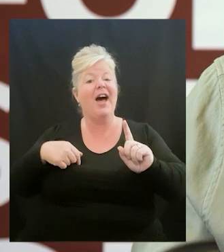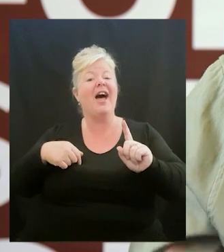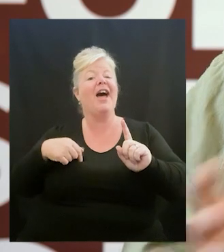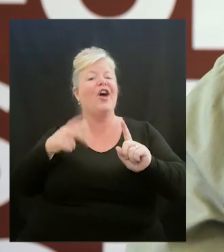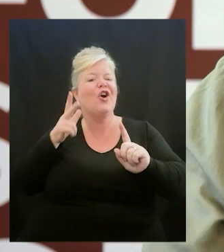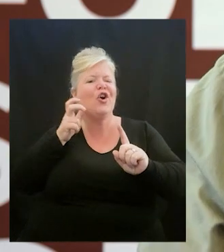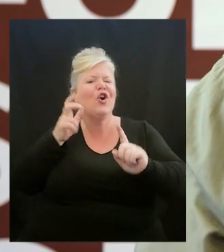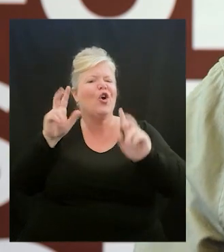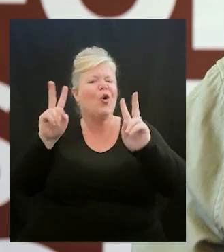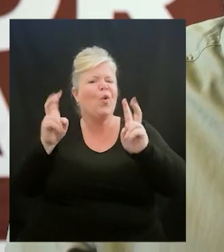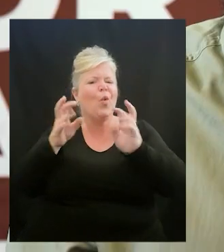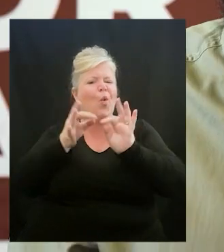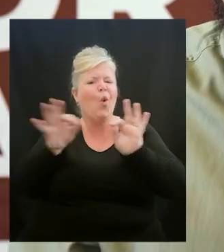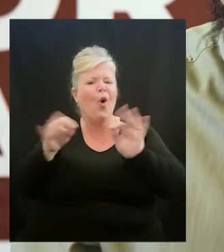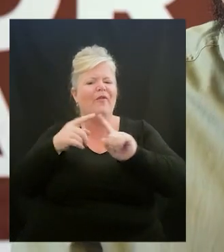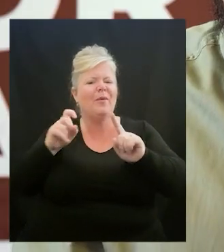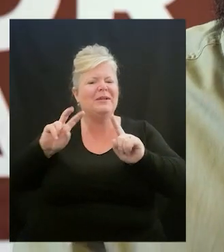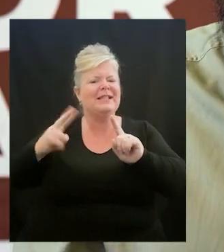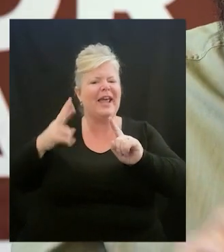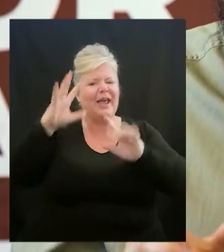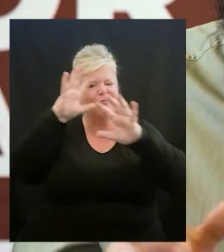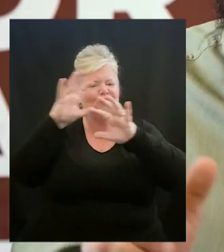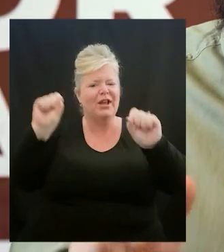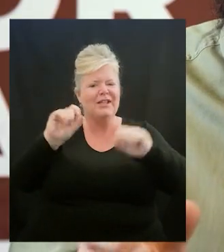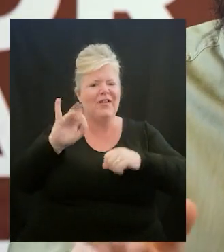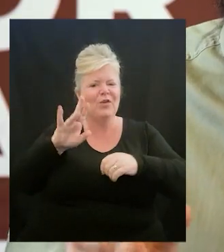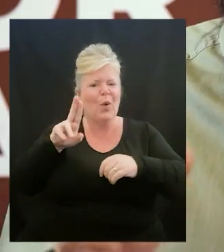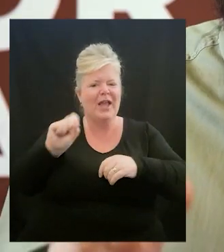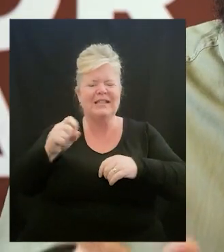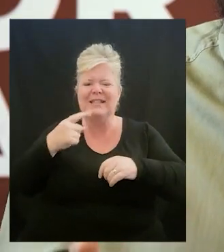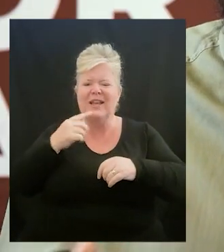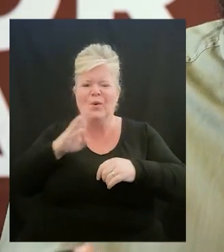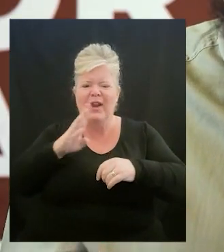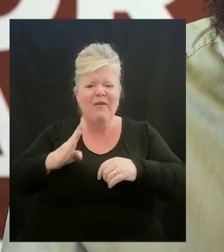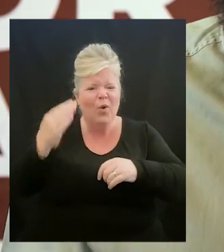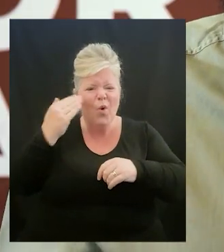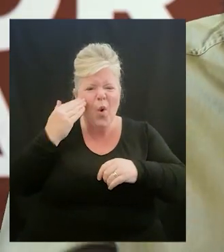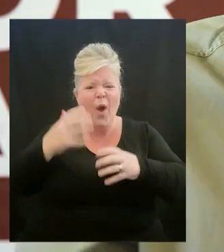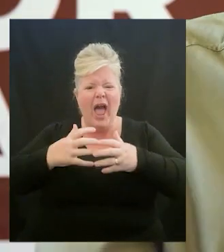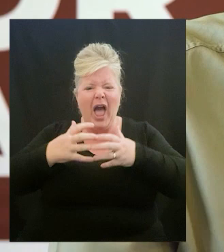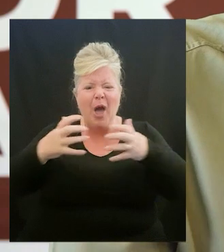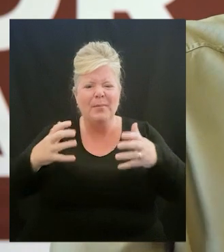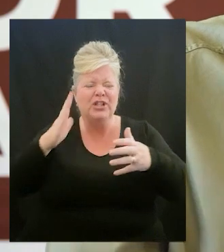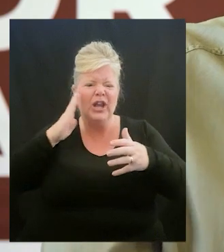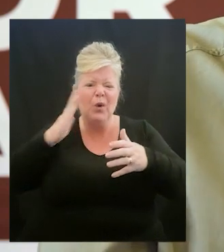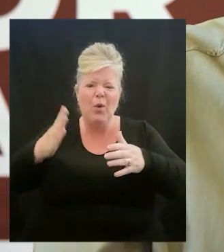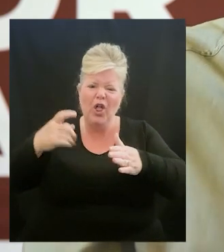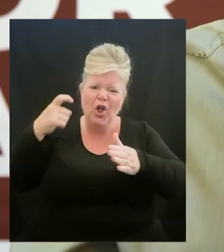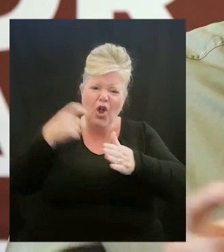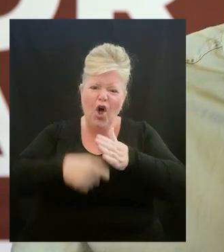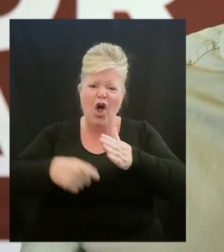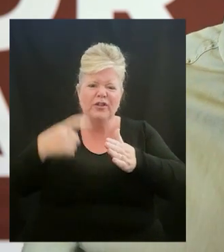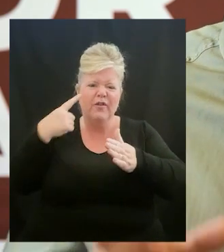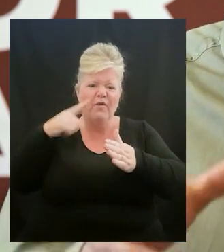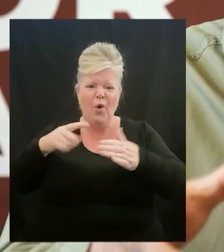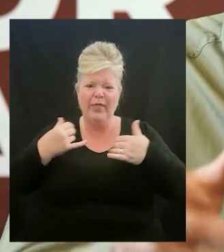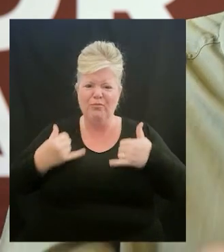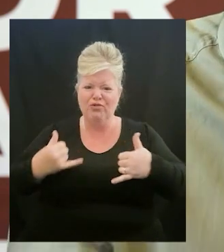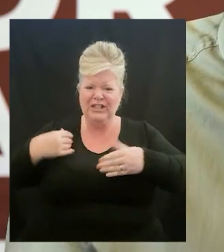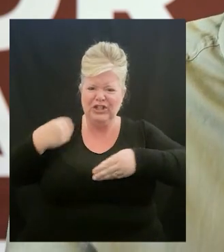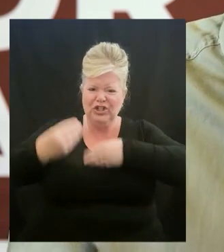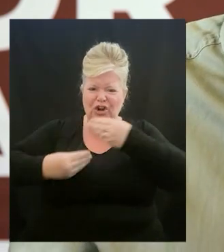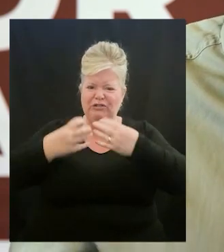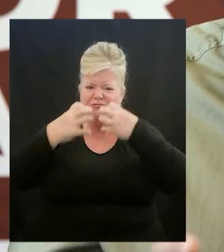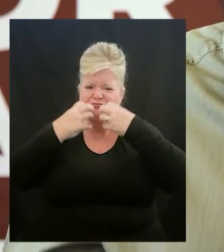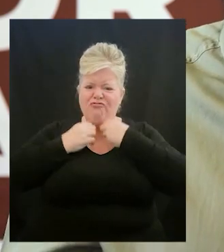quote by our second president. He said, "You'll never know how much it cost the present generation to preserve your